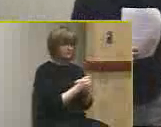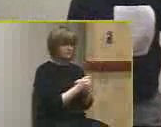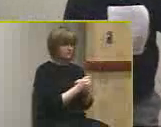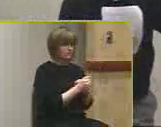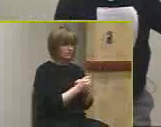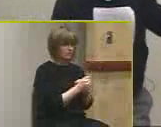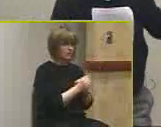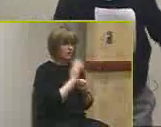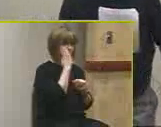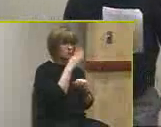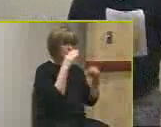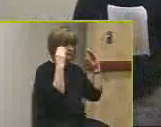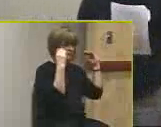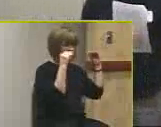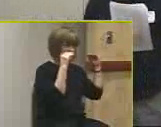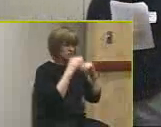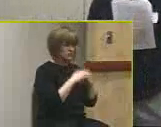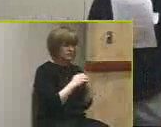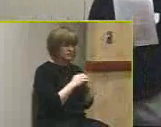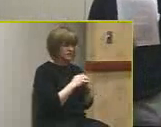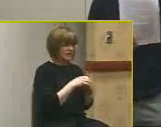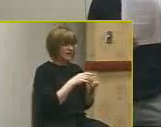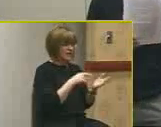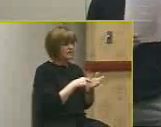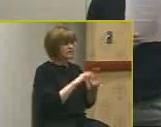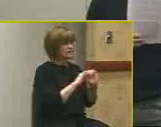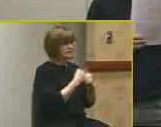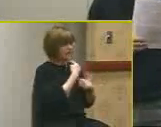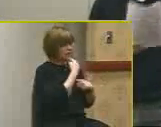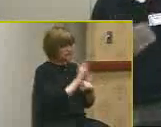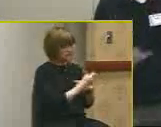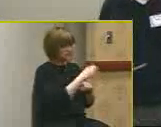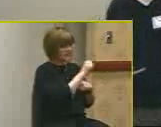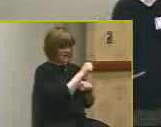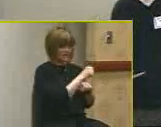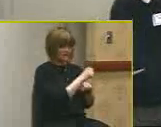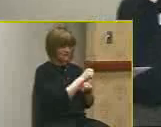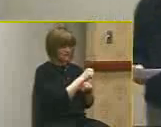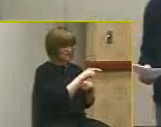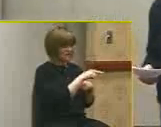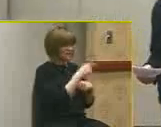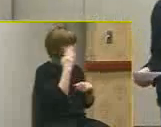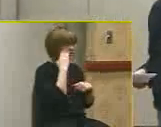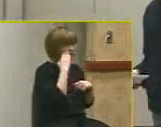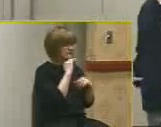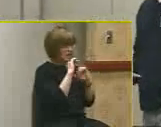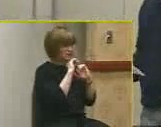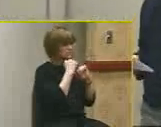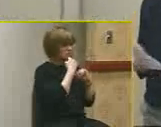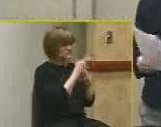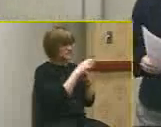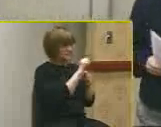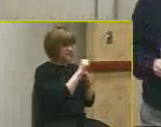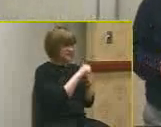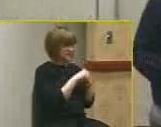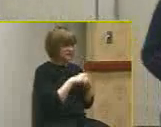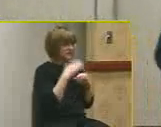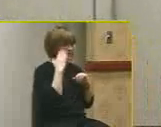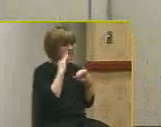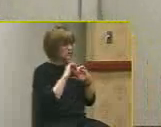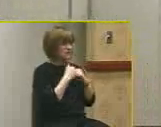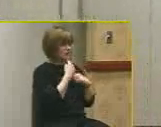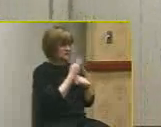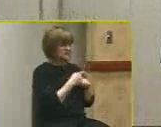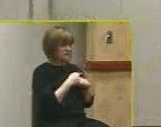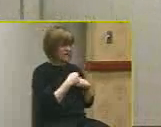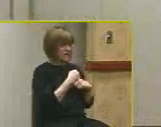teach? This is how to say yes, Andre. He knows how to say yes. This is how to say I will.